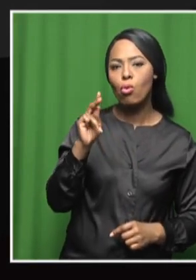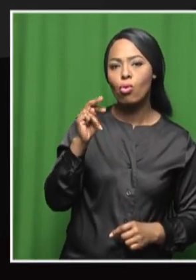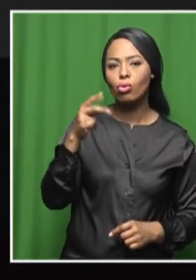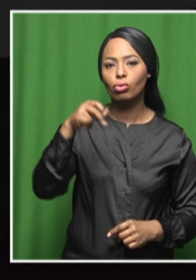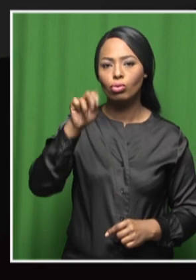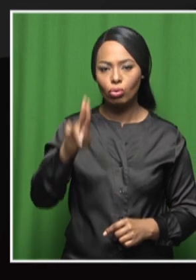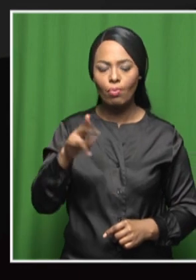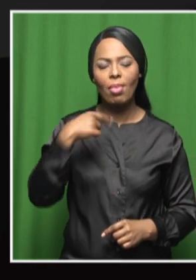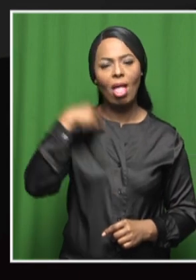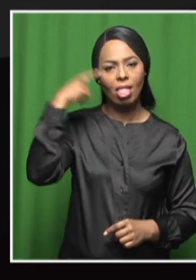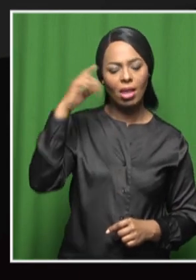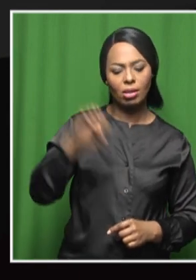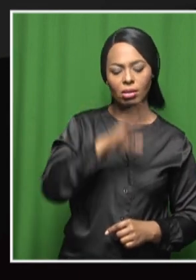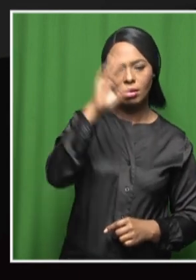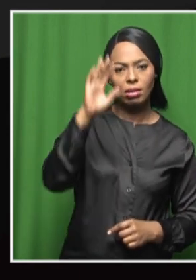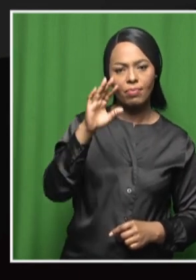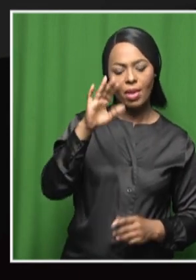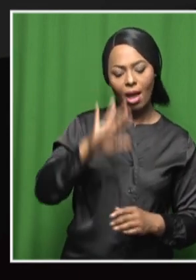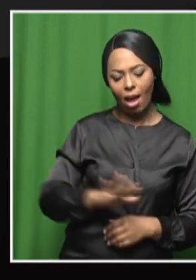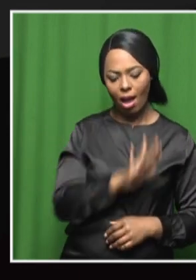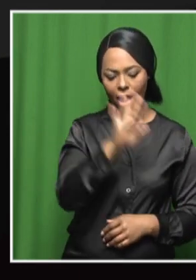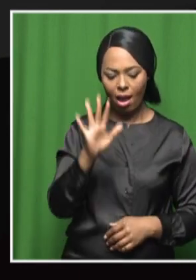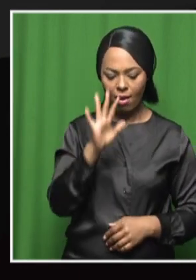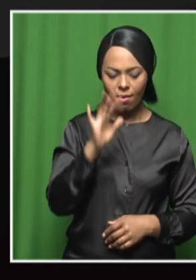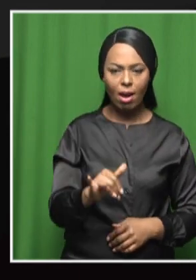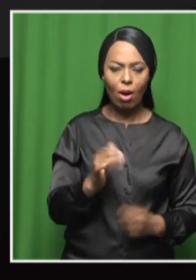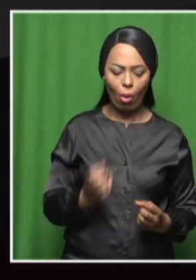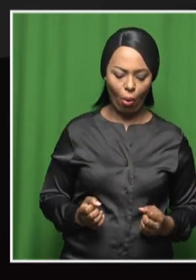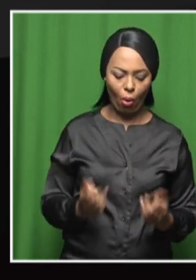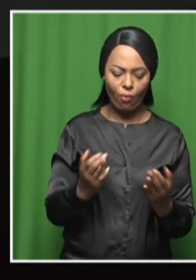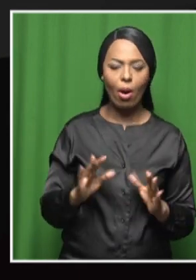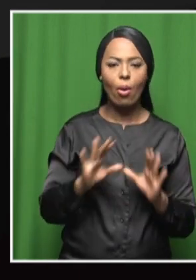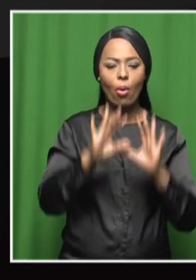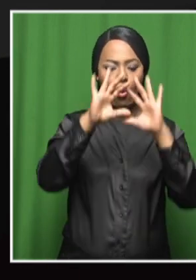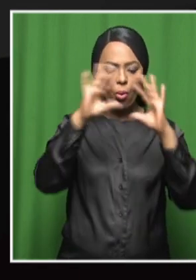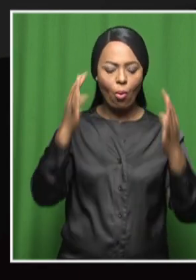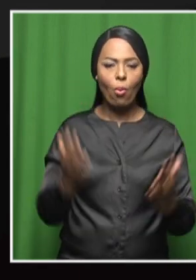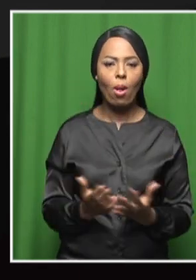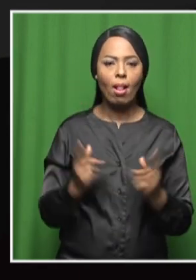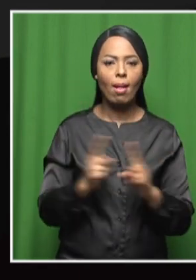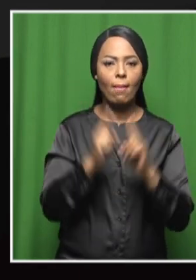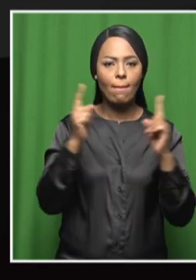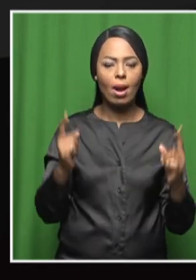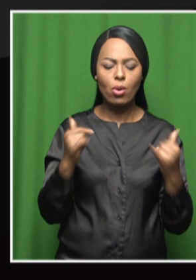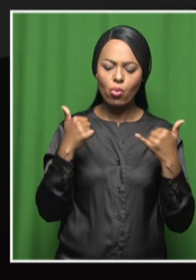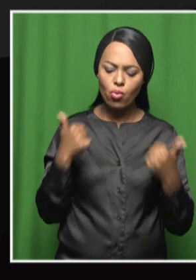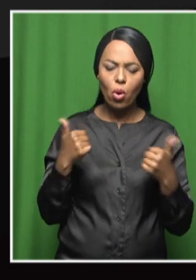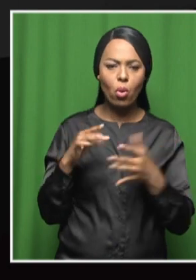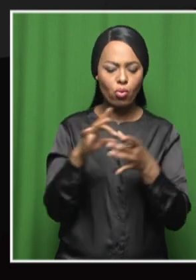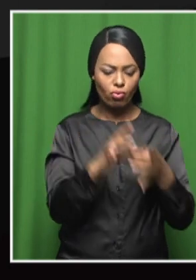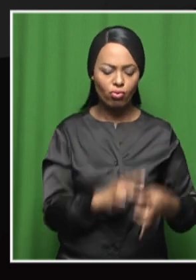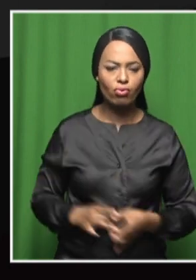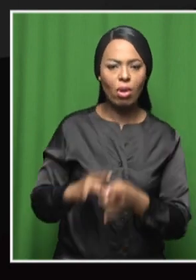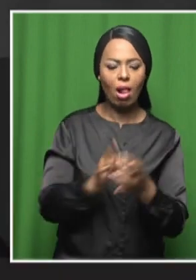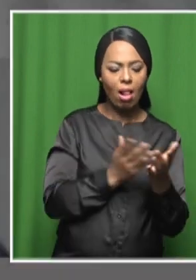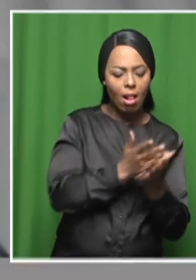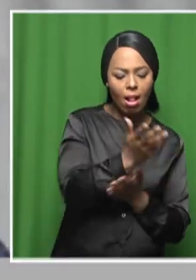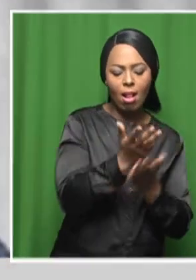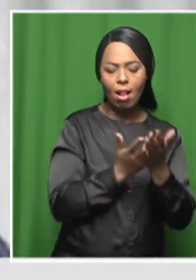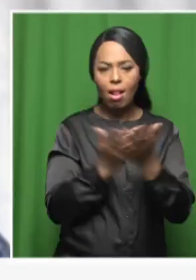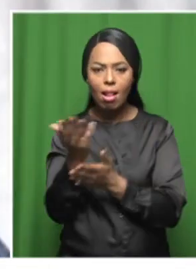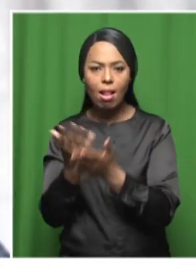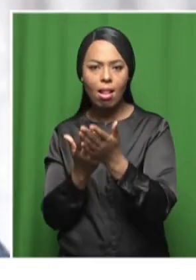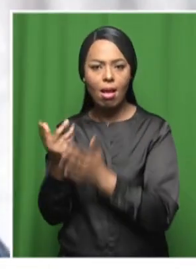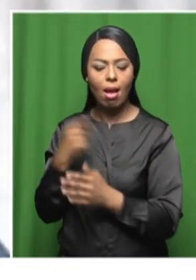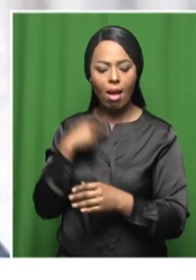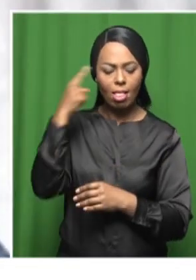is something that Philip emphasizes in many ways, but we had good conversations about this. And I think the